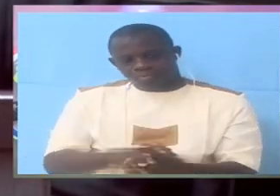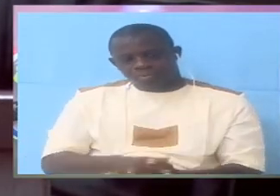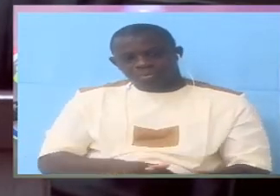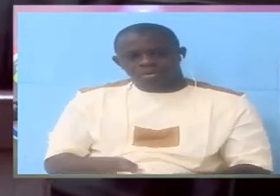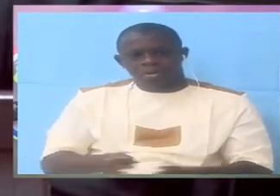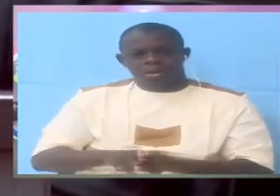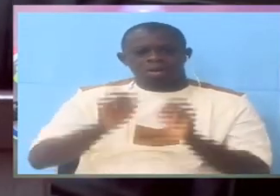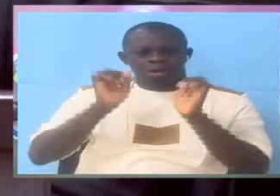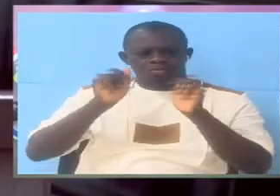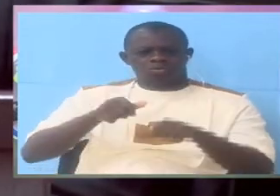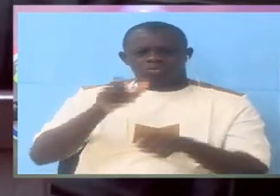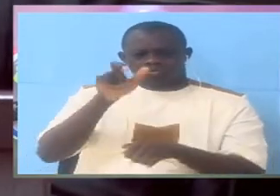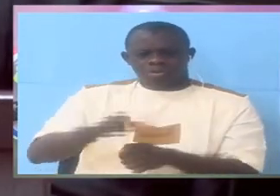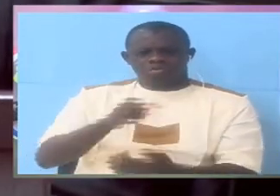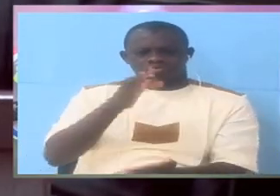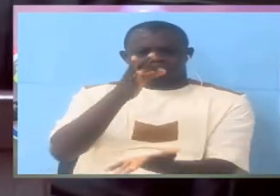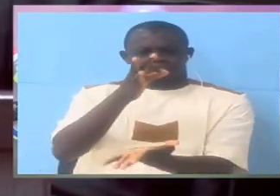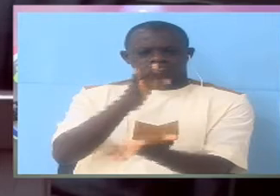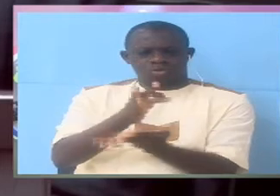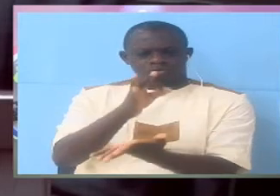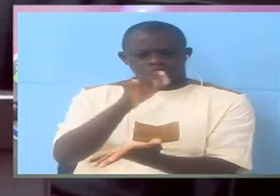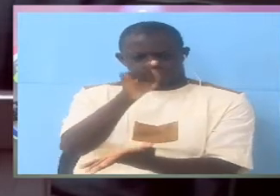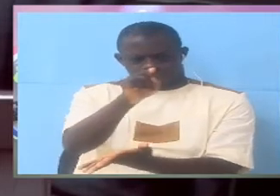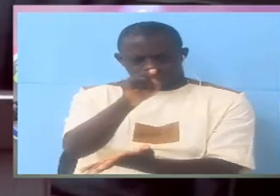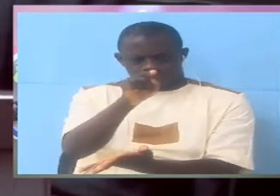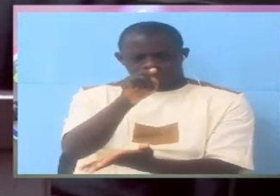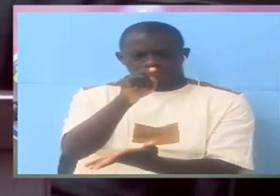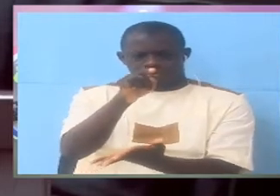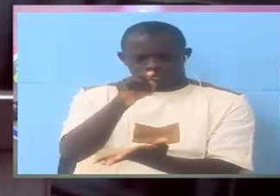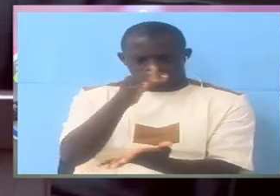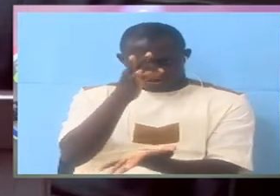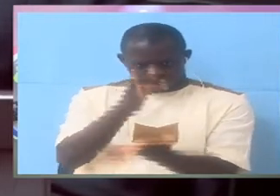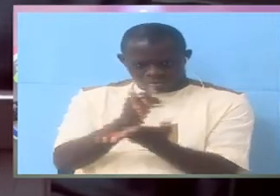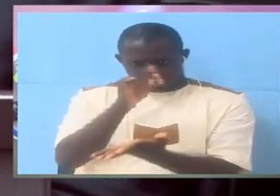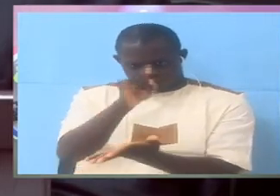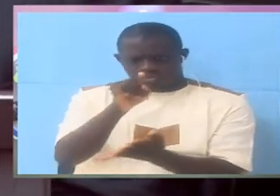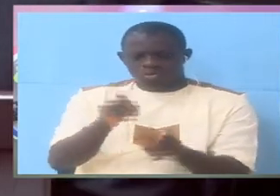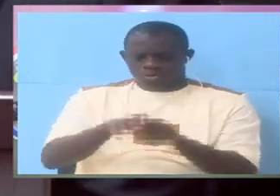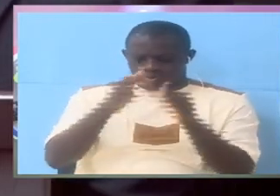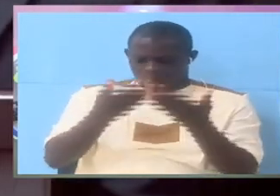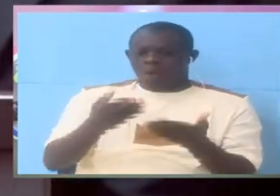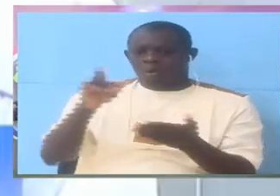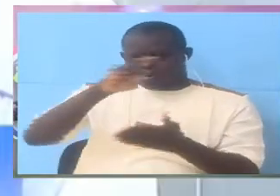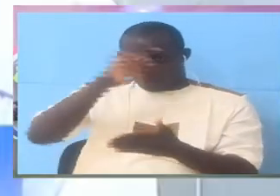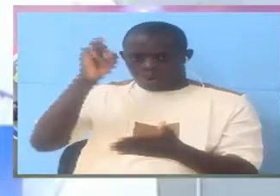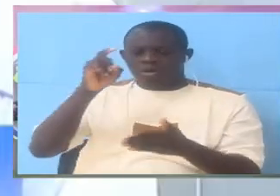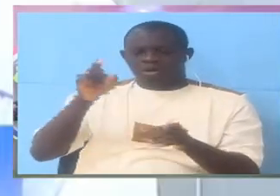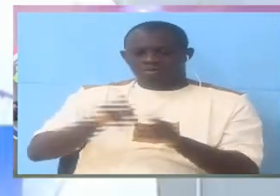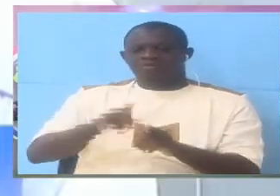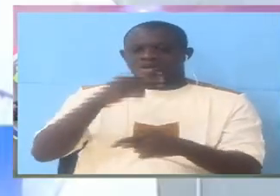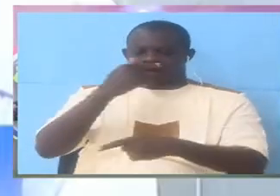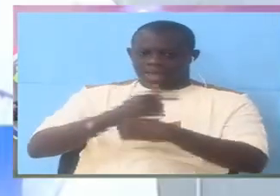can you be trusted to serve this country in your current position? And why would that be so?